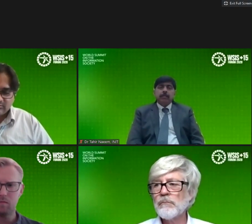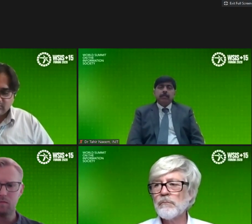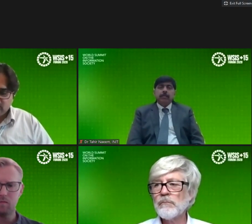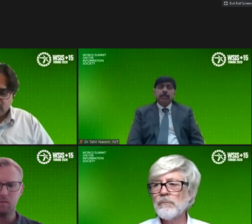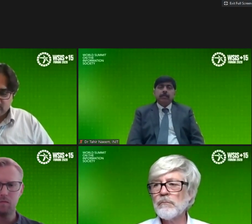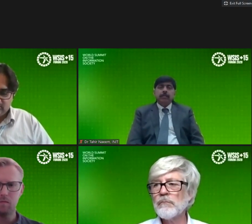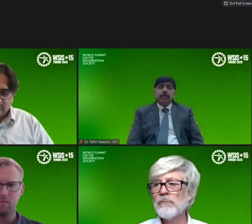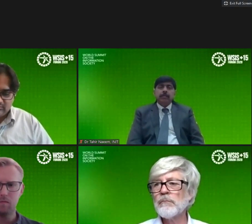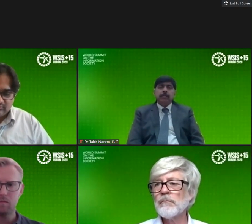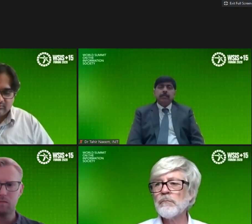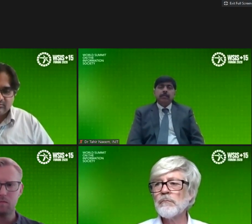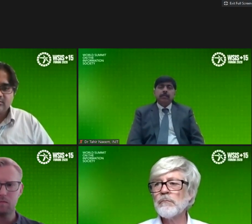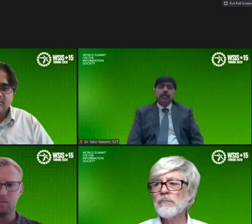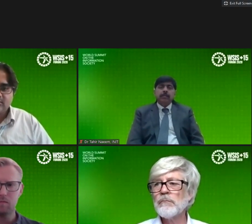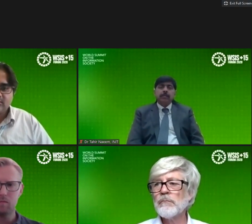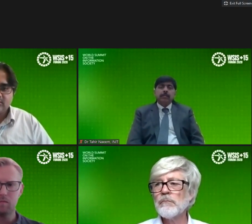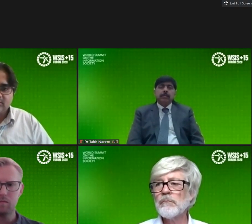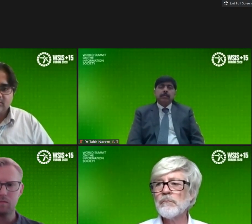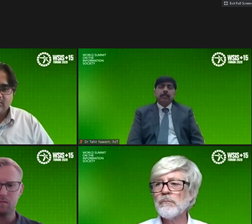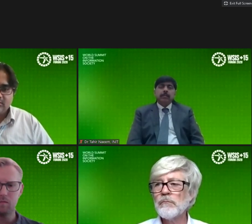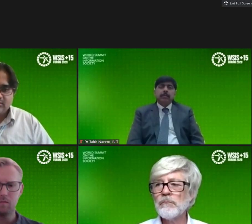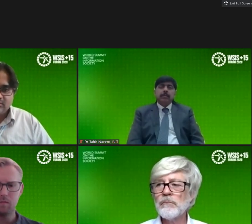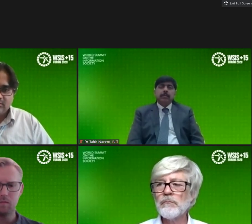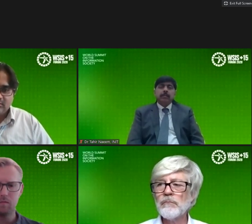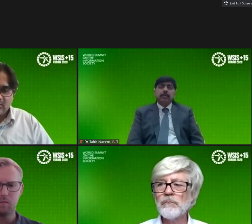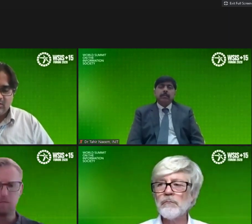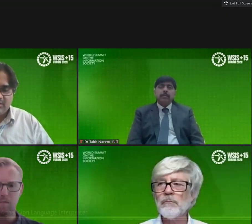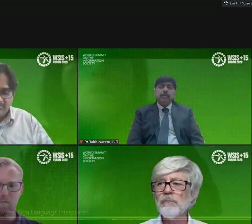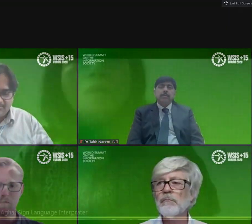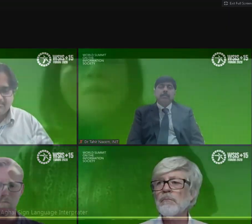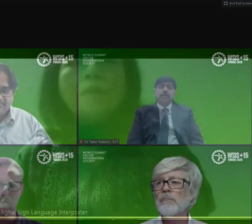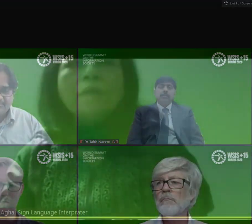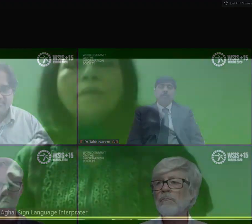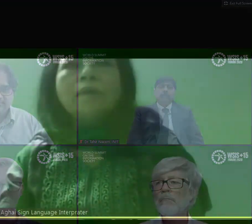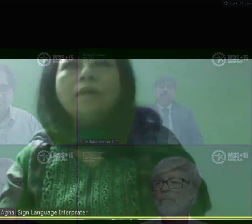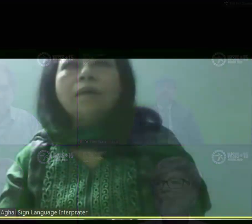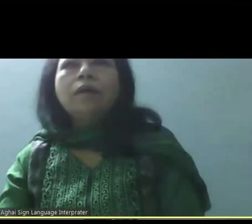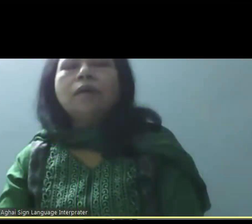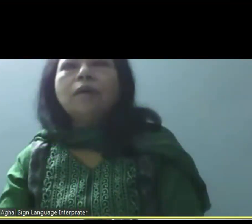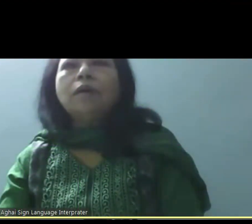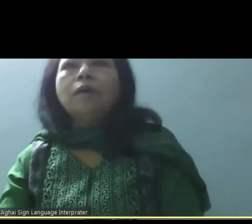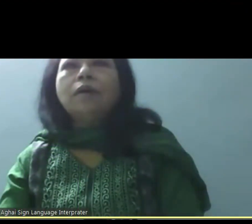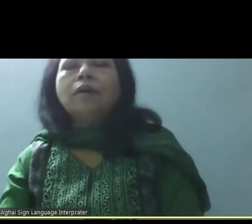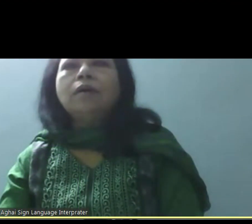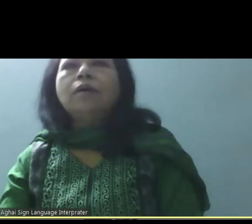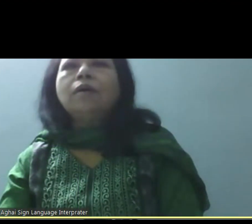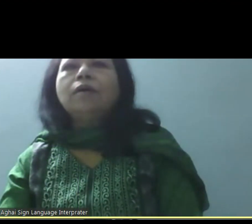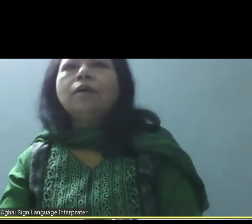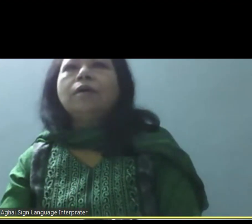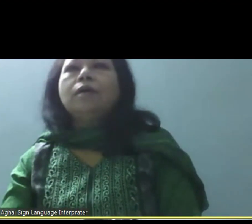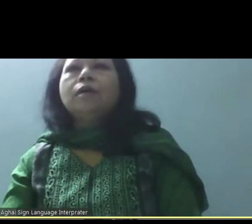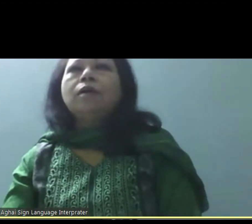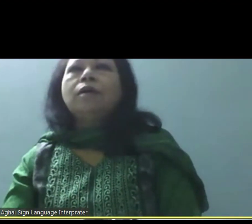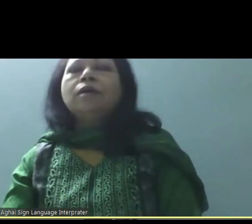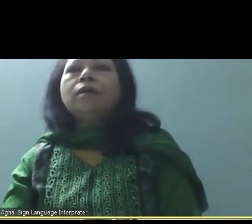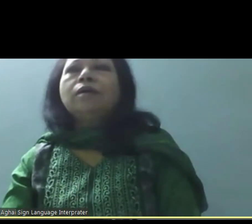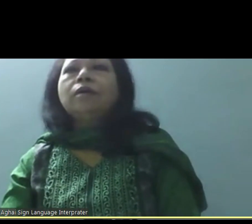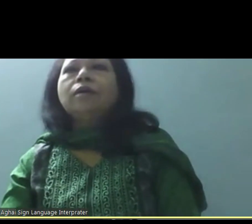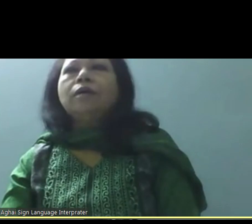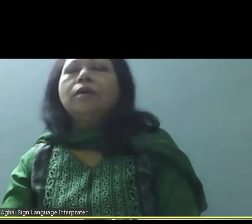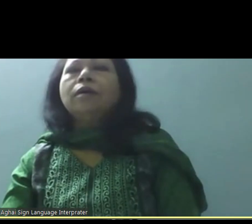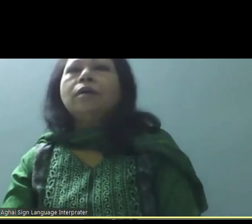reading for him the PDF, the PDF documents